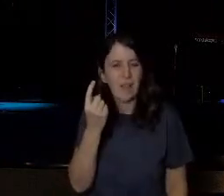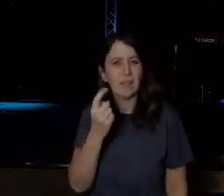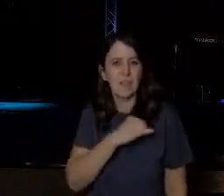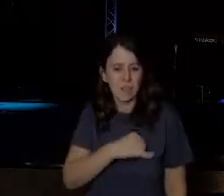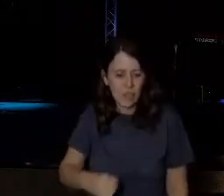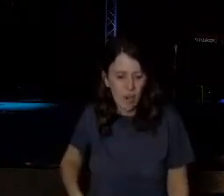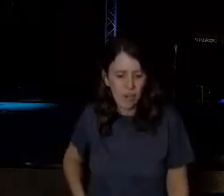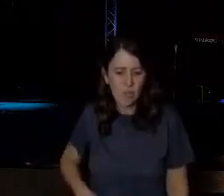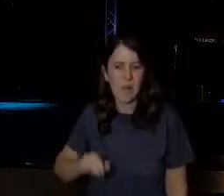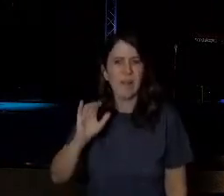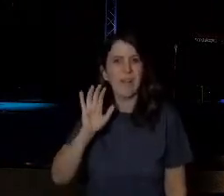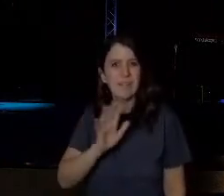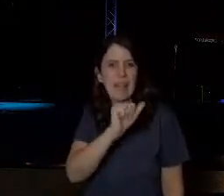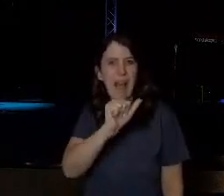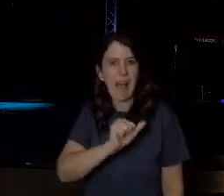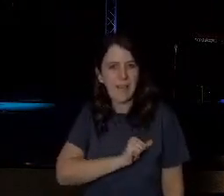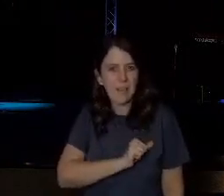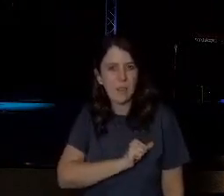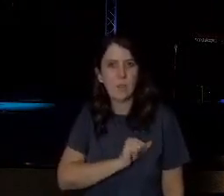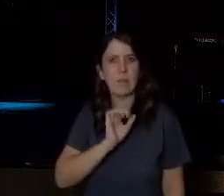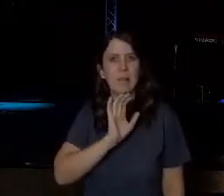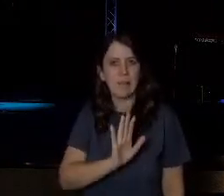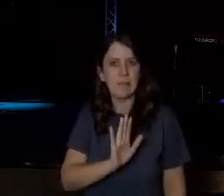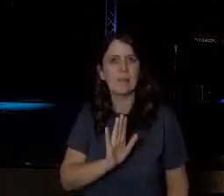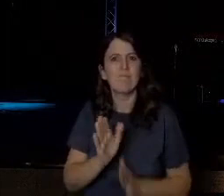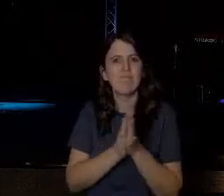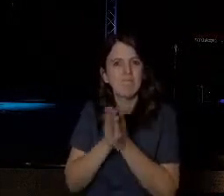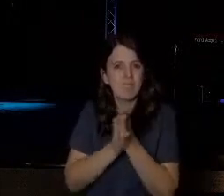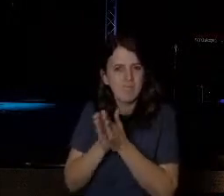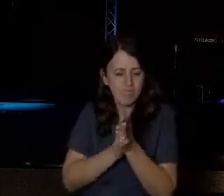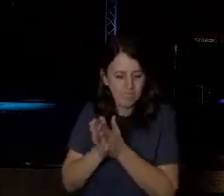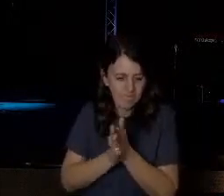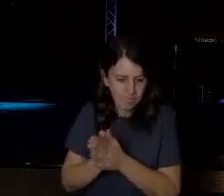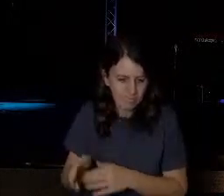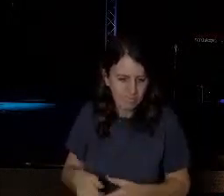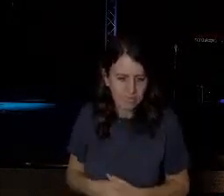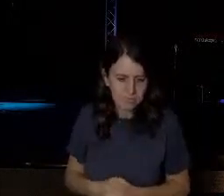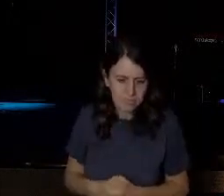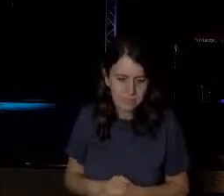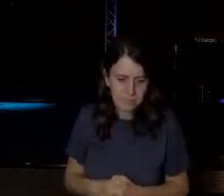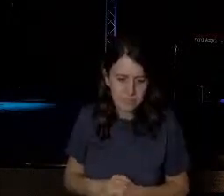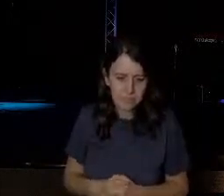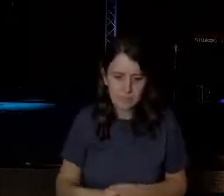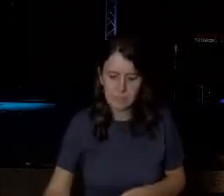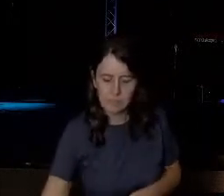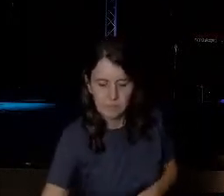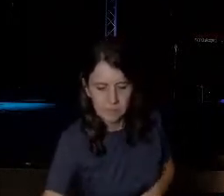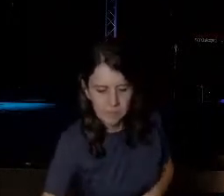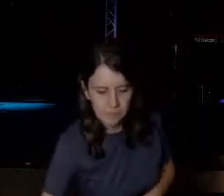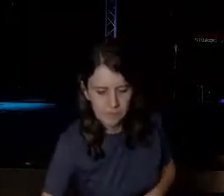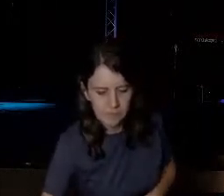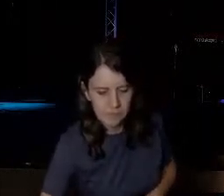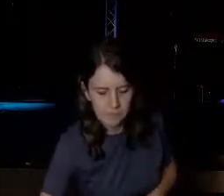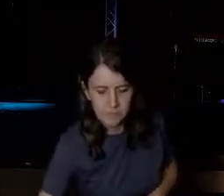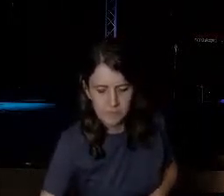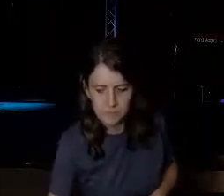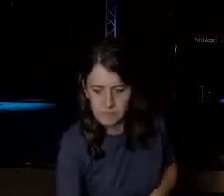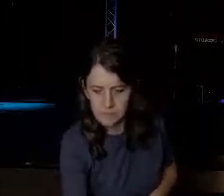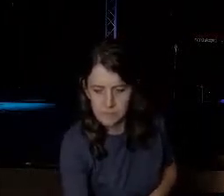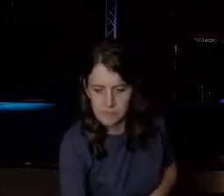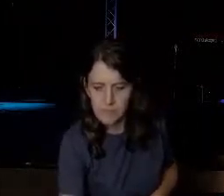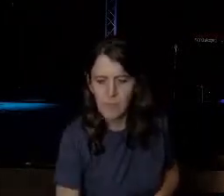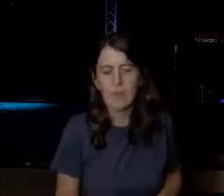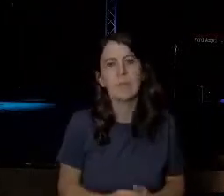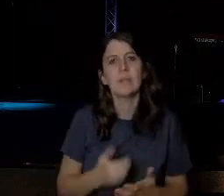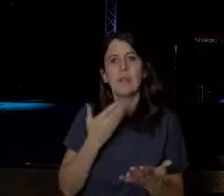tick, what drives Joshua to be the kind of person that he is. And I really think this is a great spot for us to start our journey together